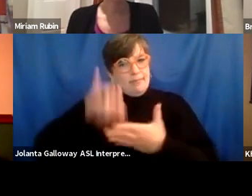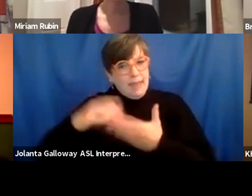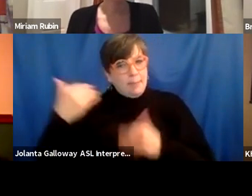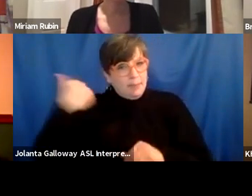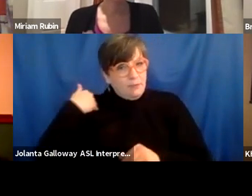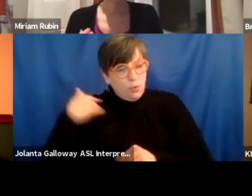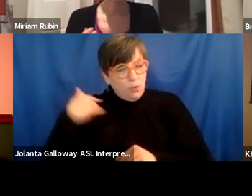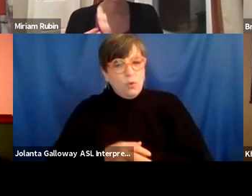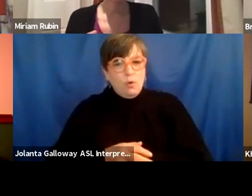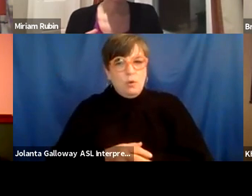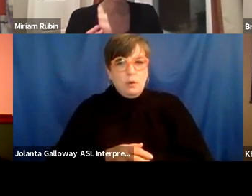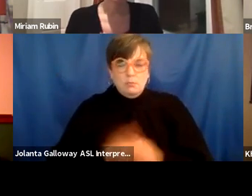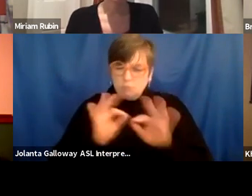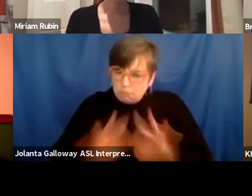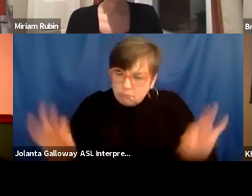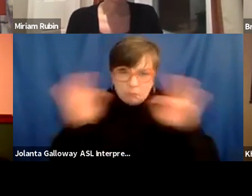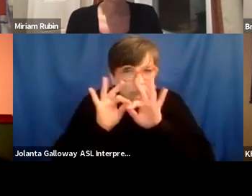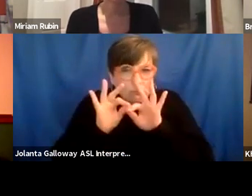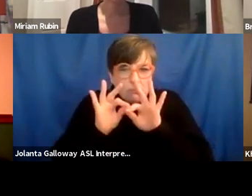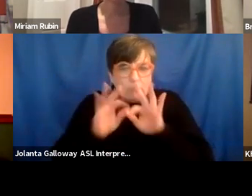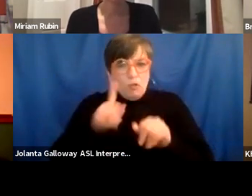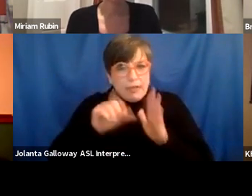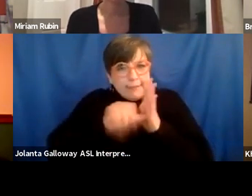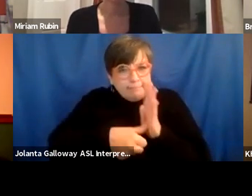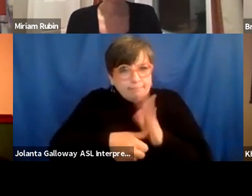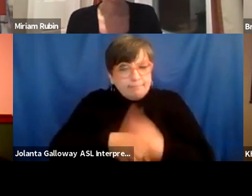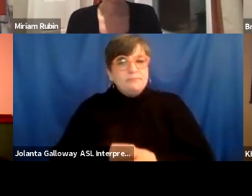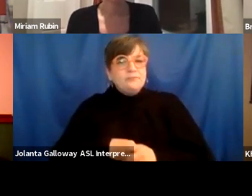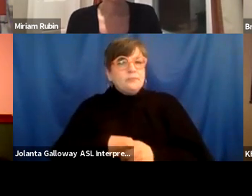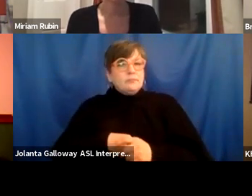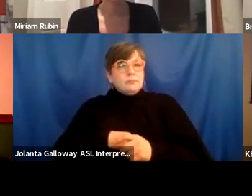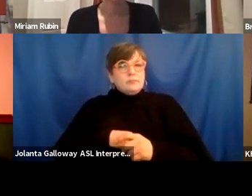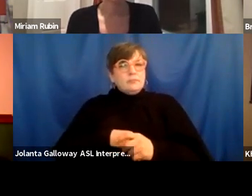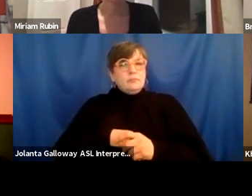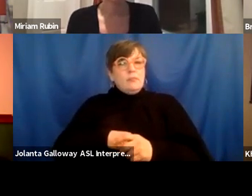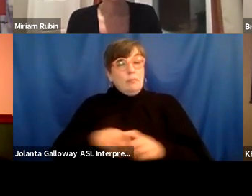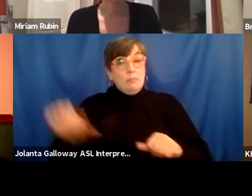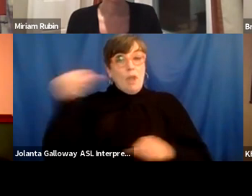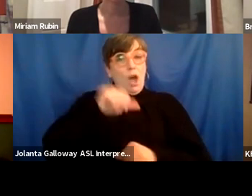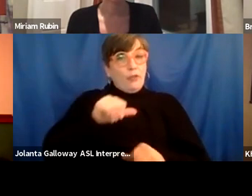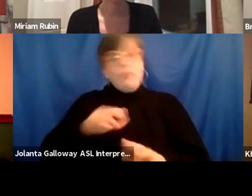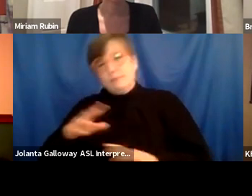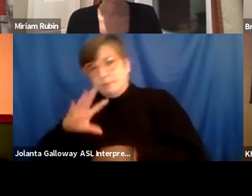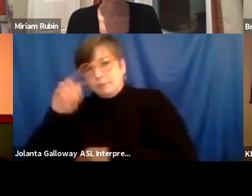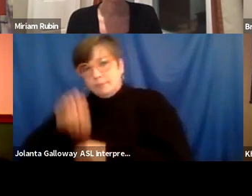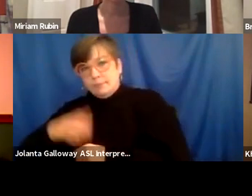is highly critical. The other key piece, and both of these items are in my superintendent evaluation because there are strong values